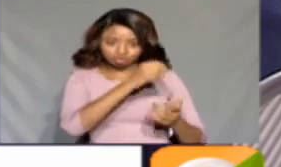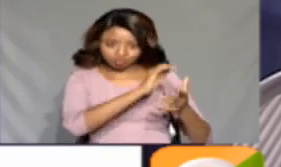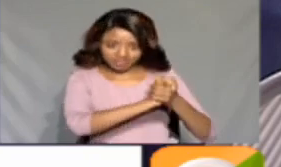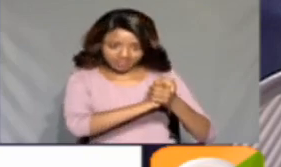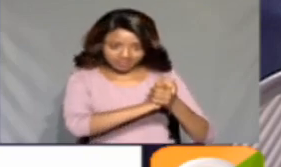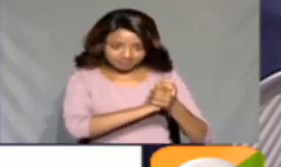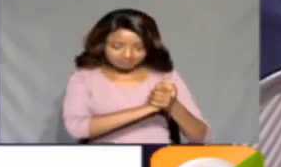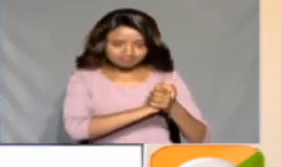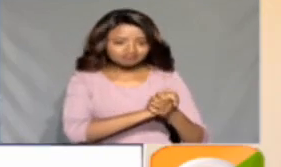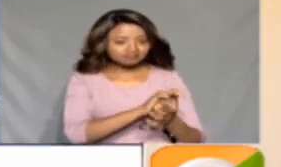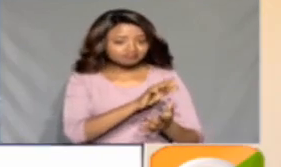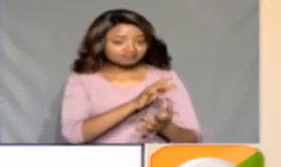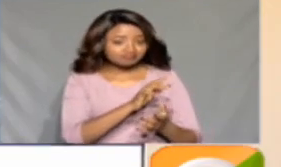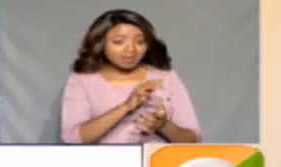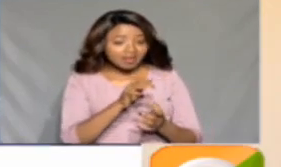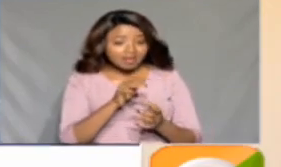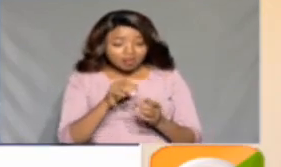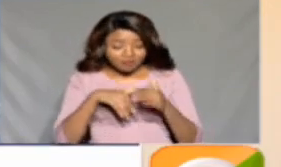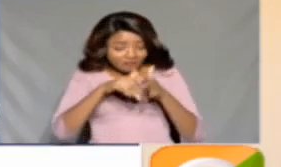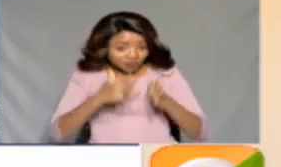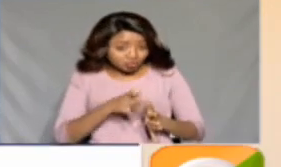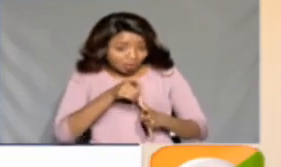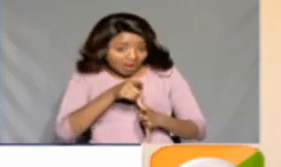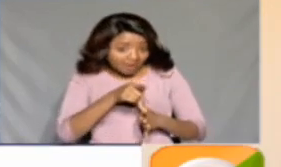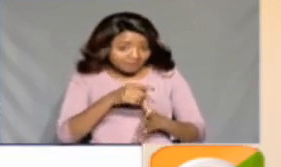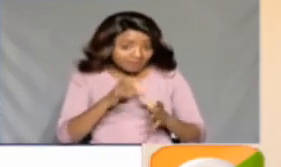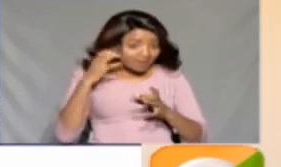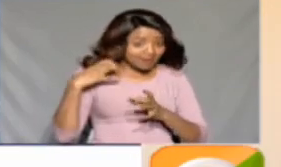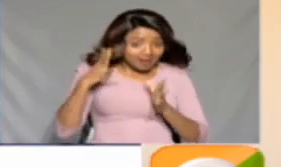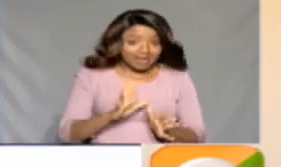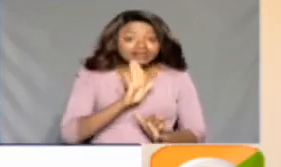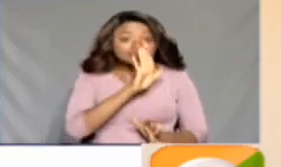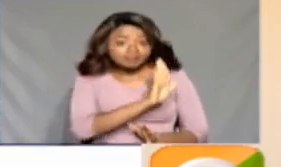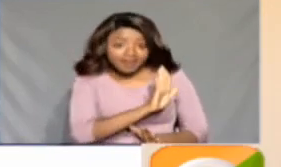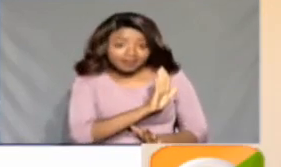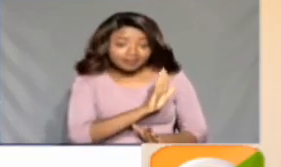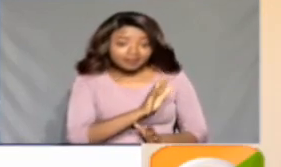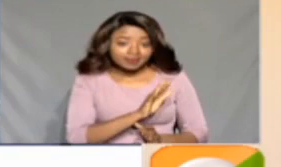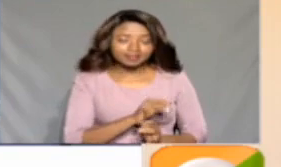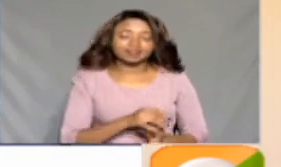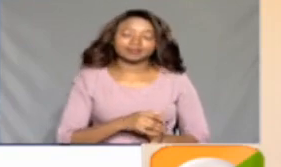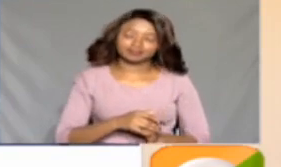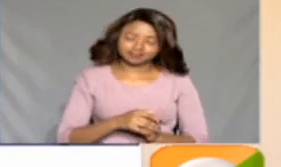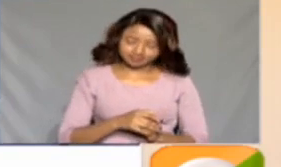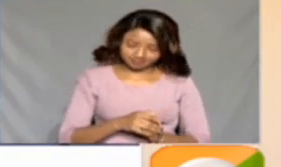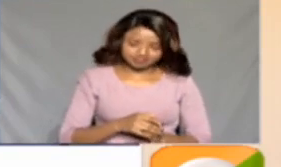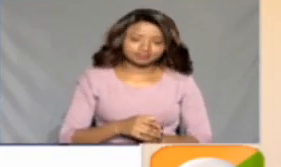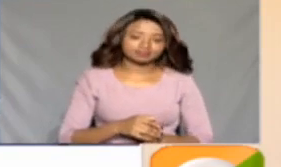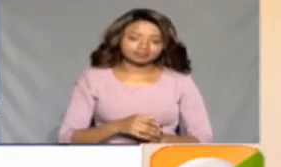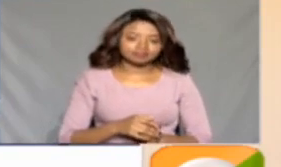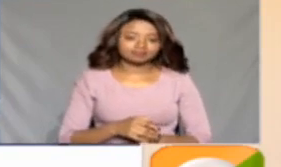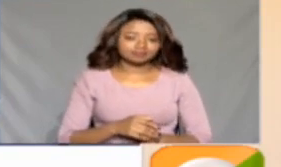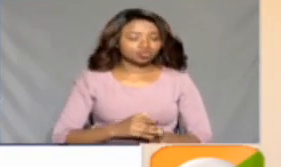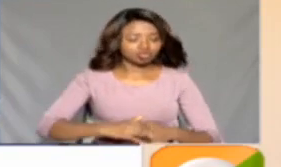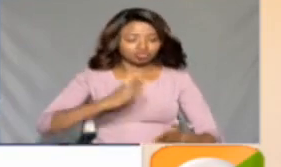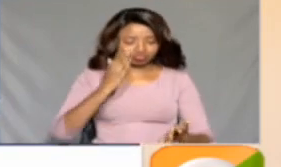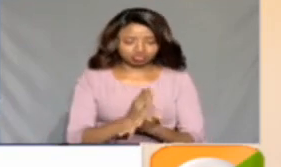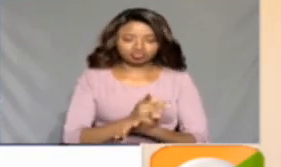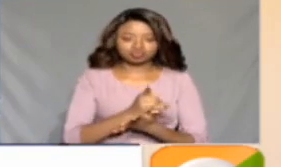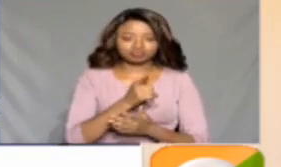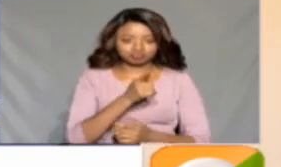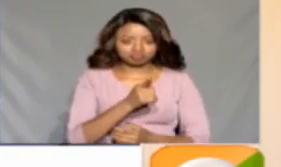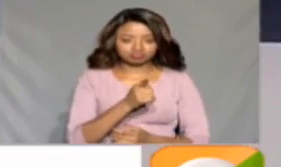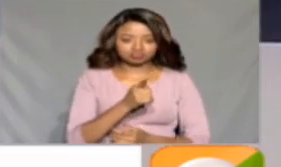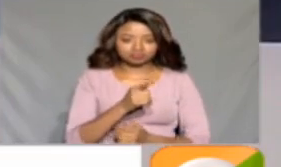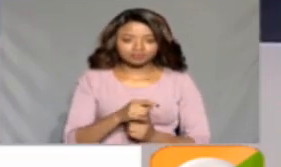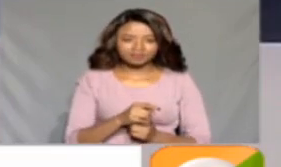candidate. Not just preferred, he is our candidate for the Kibera by-election. And that is not in doubt. I